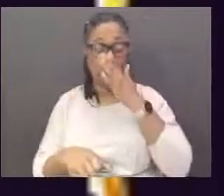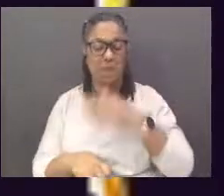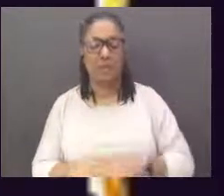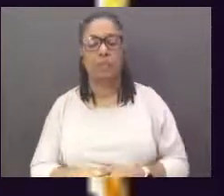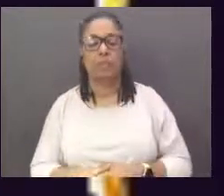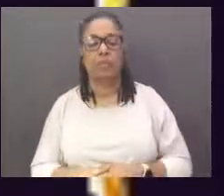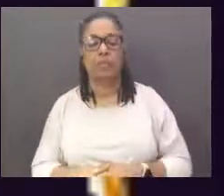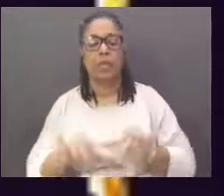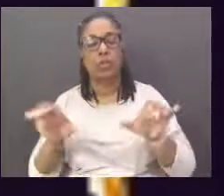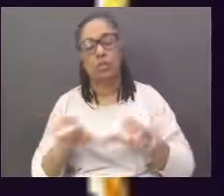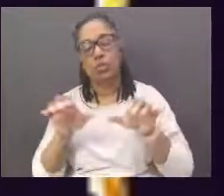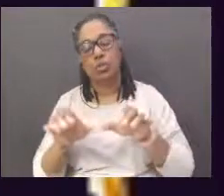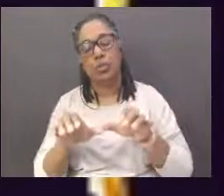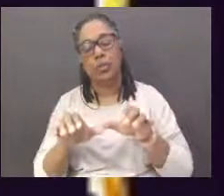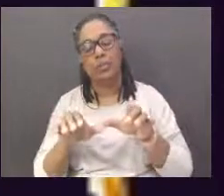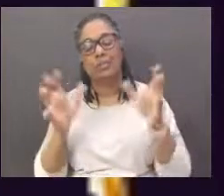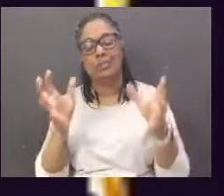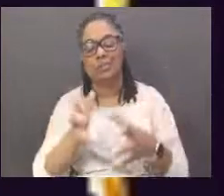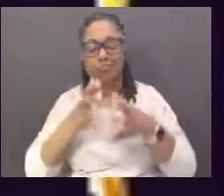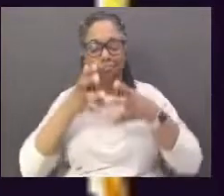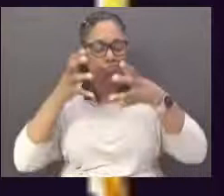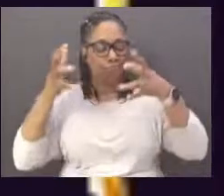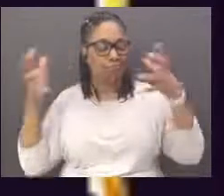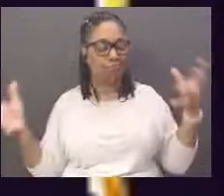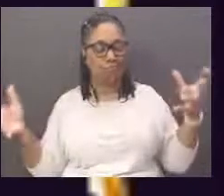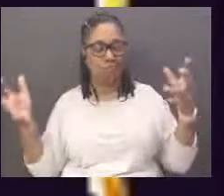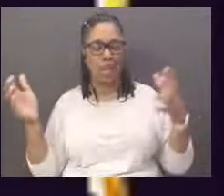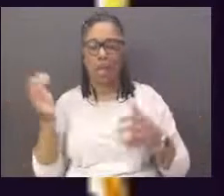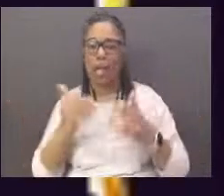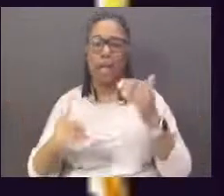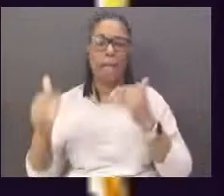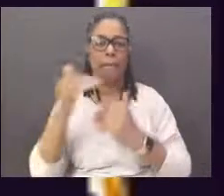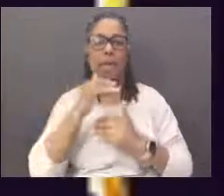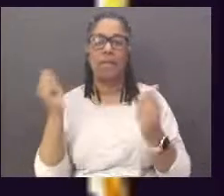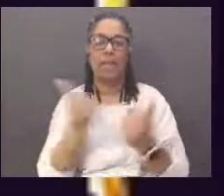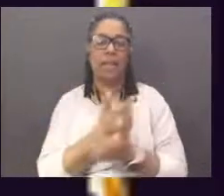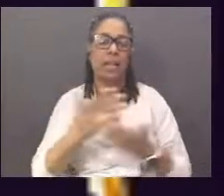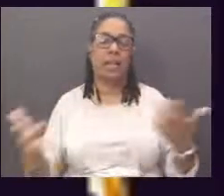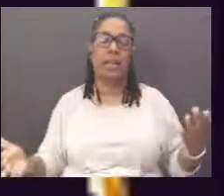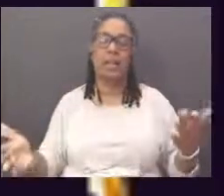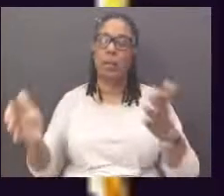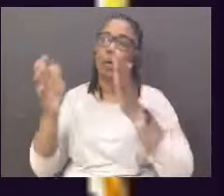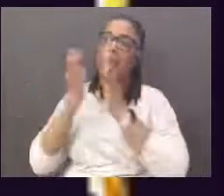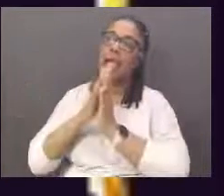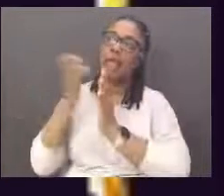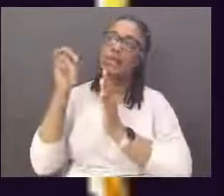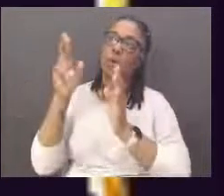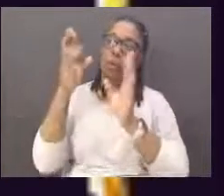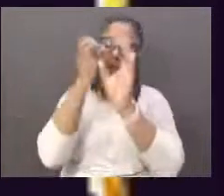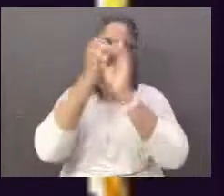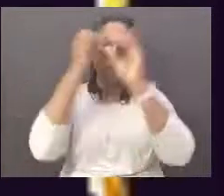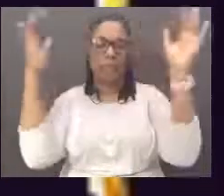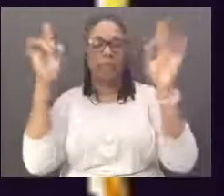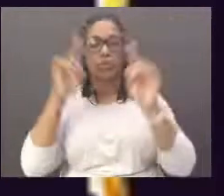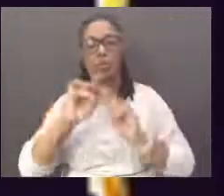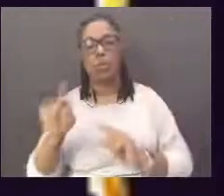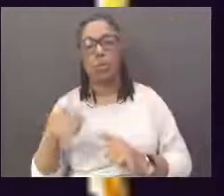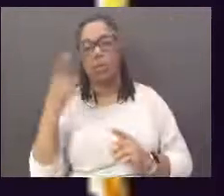do exceedingly abundantly above anything we could ever ask or imagine, to the only wise